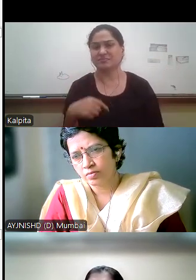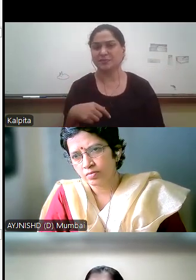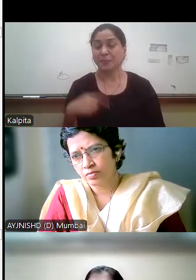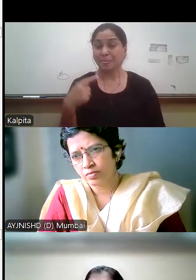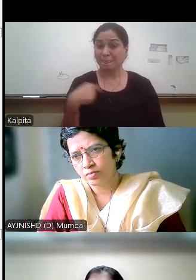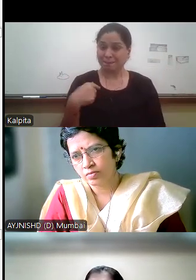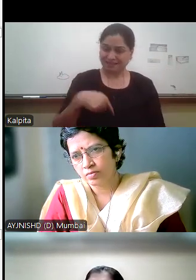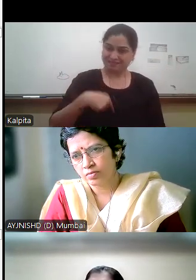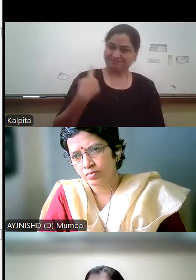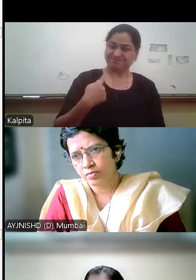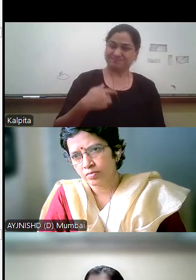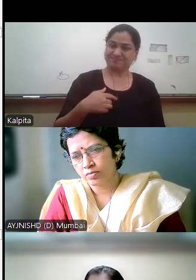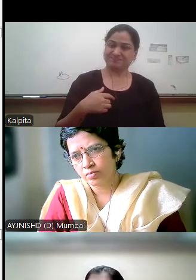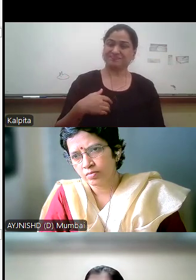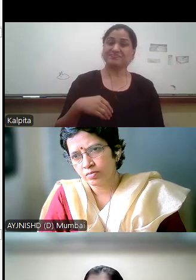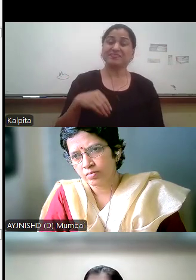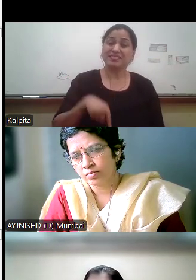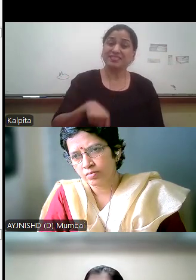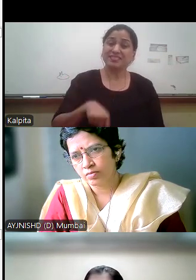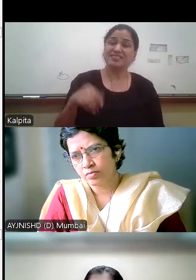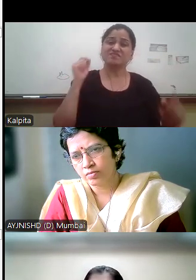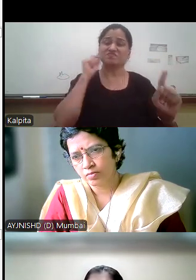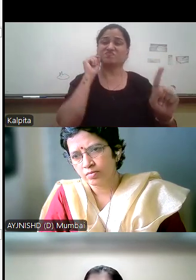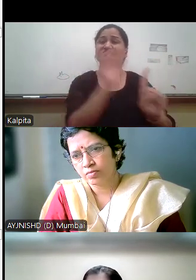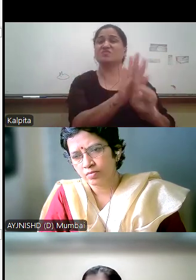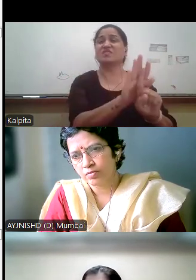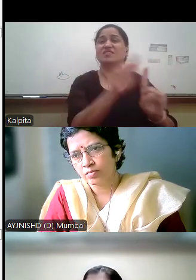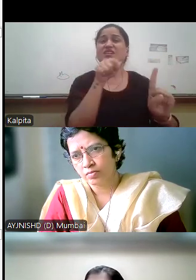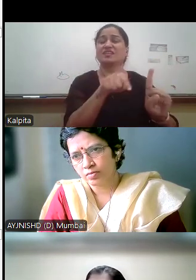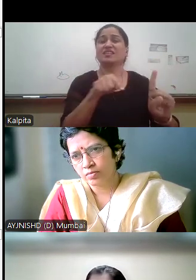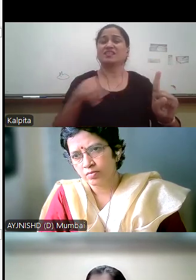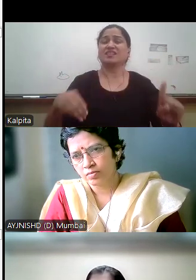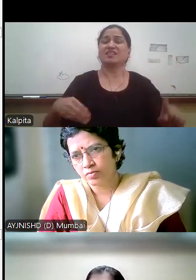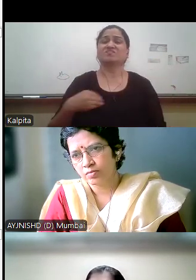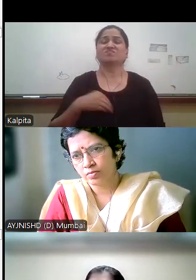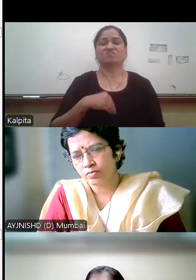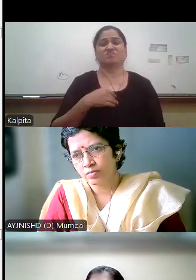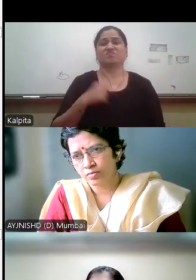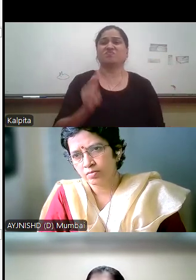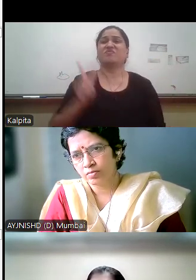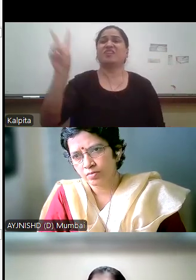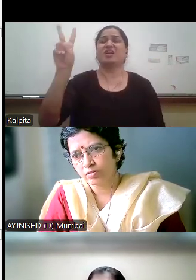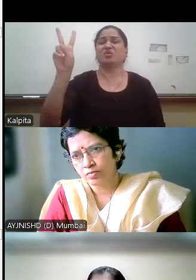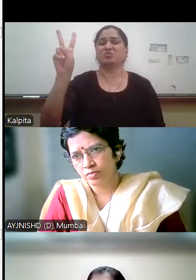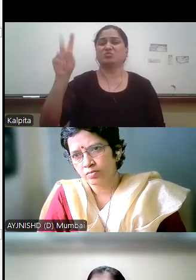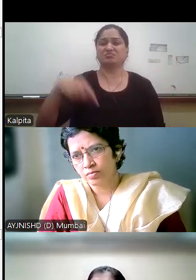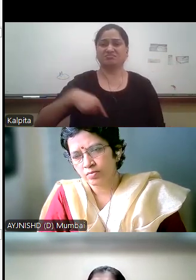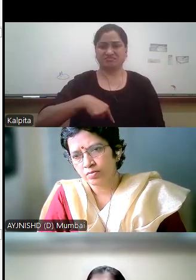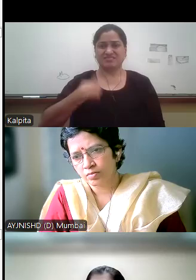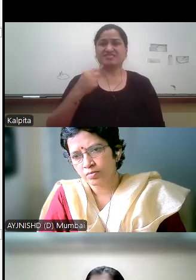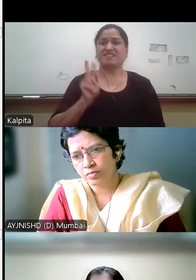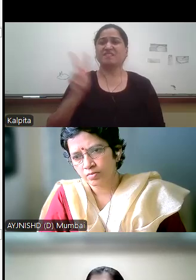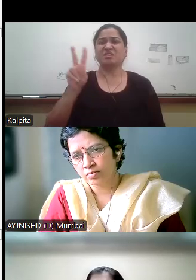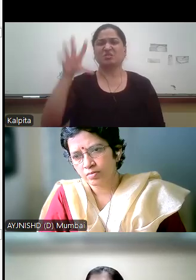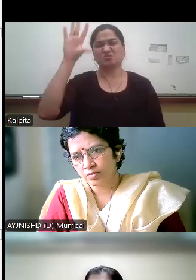is this affects their self-esteem also, because they are not competent. It is right, they are not competent with the norms. So there are a lot